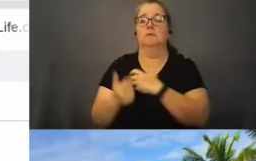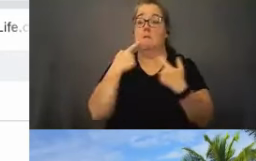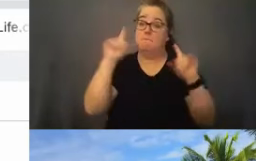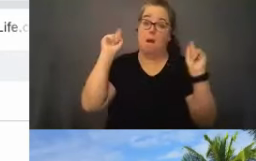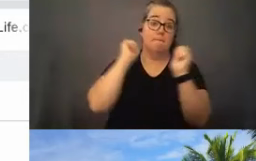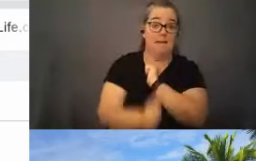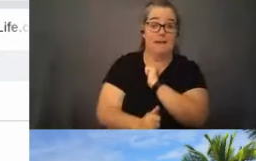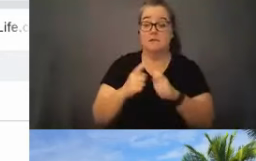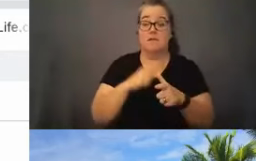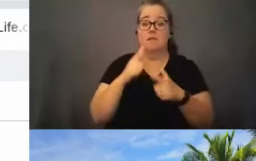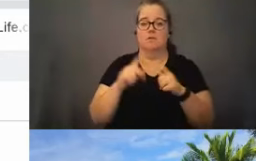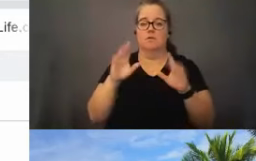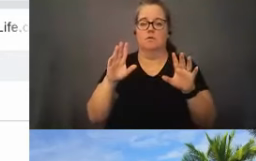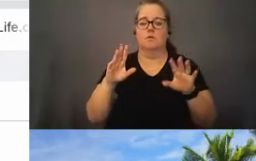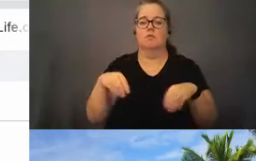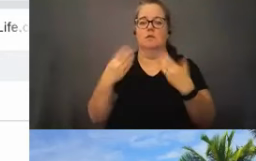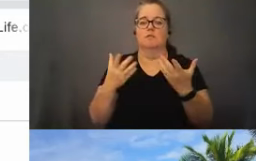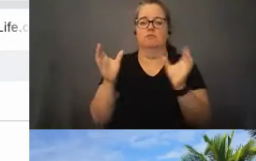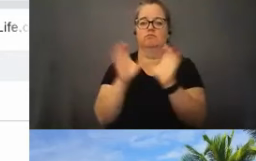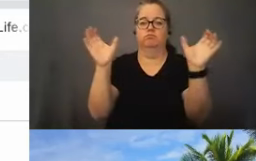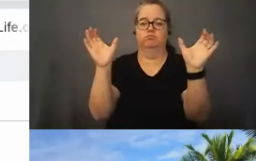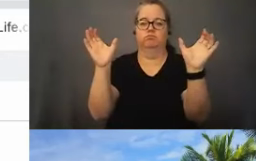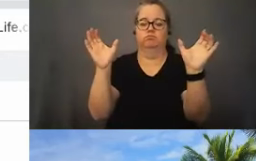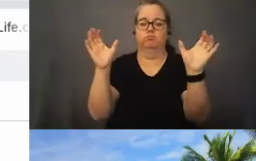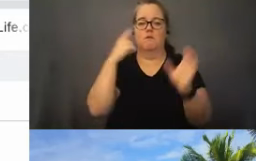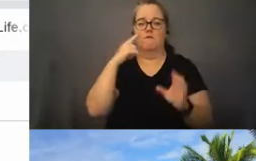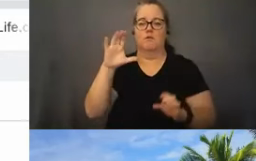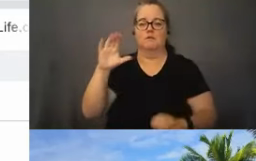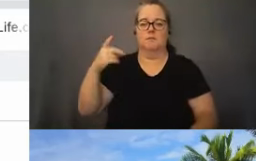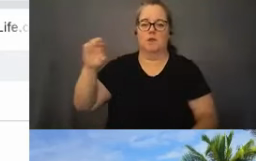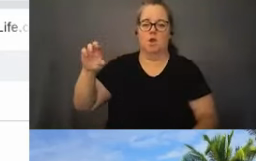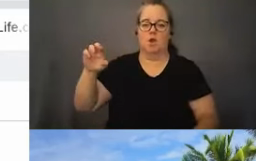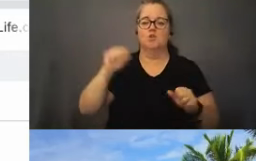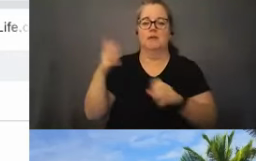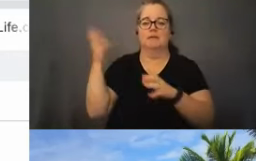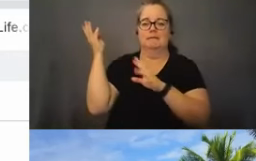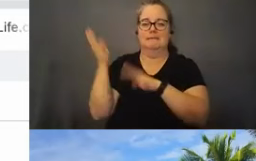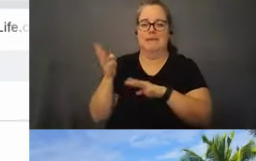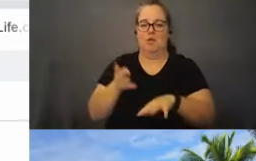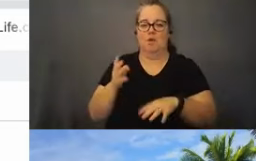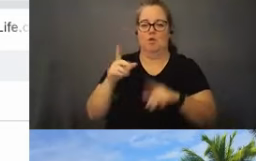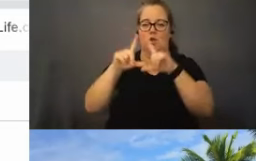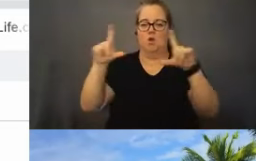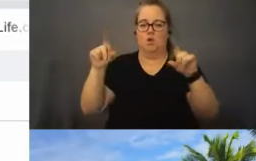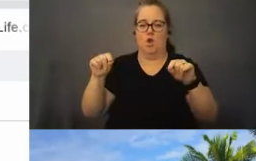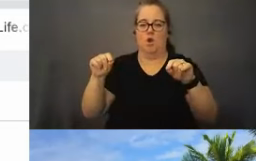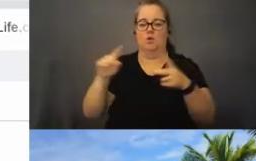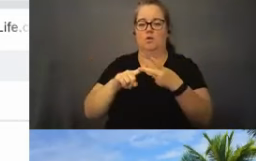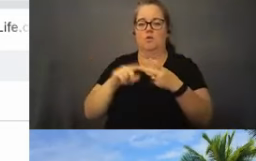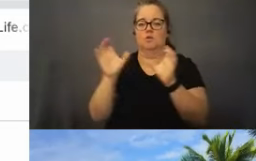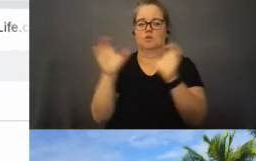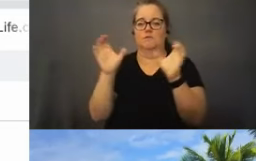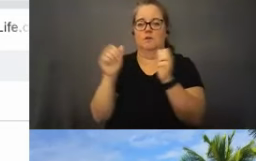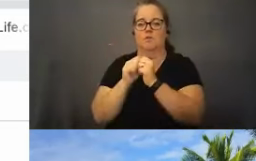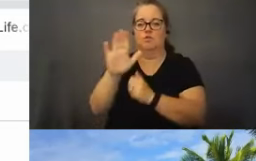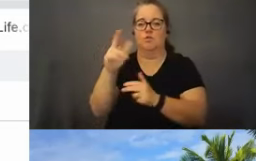exam, you would be CPR certified, and you can instantly download a card or certificate that has your name and